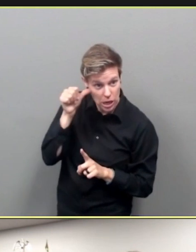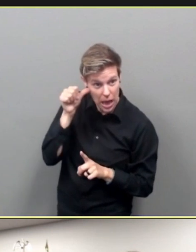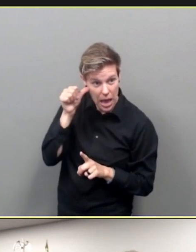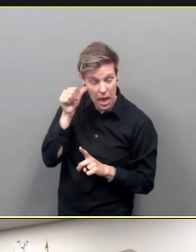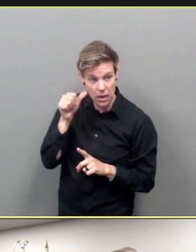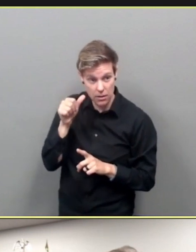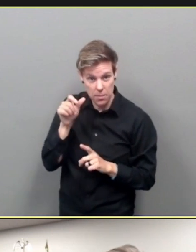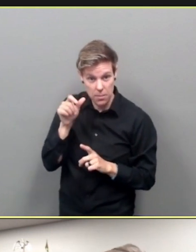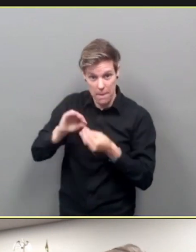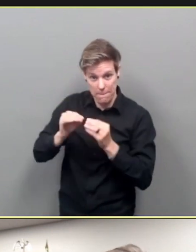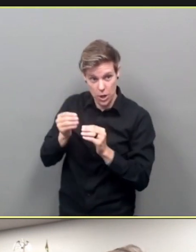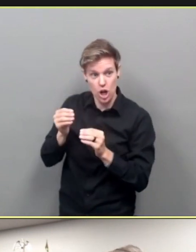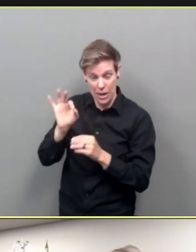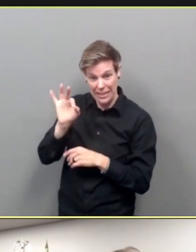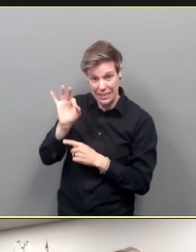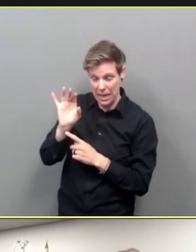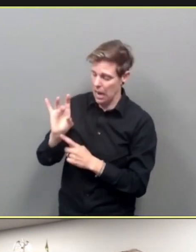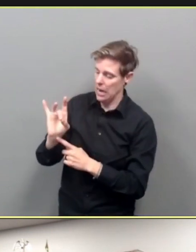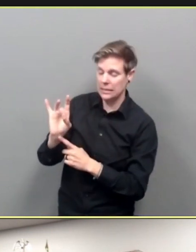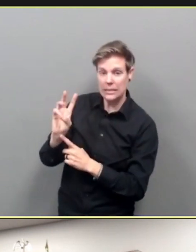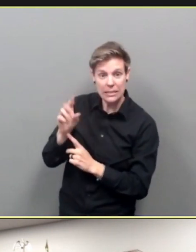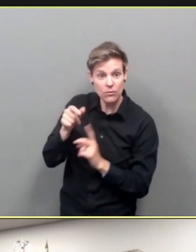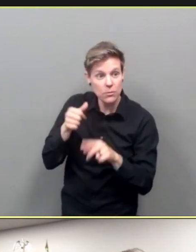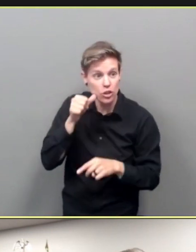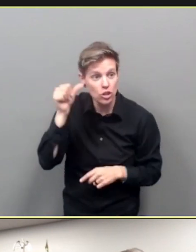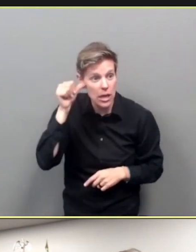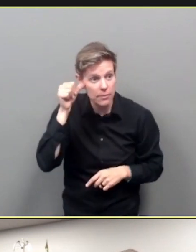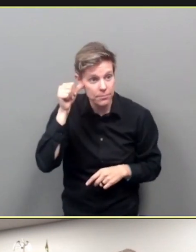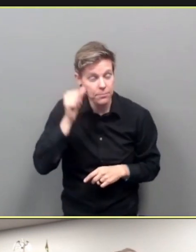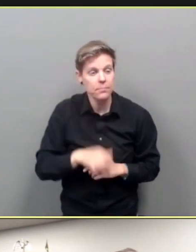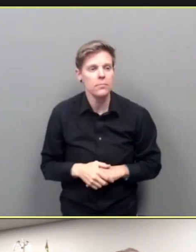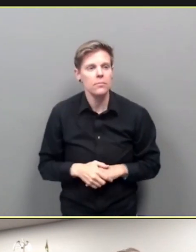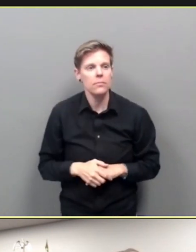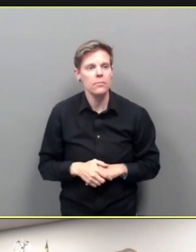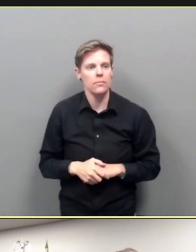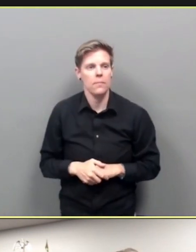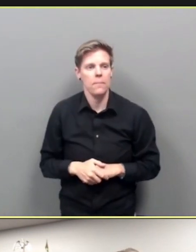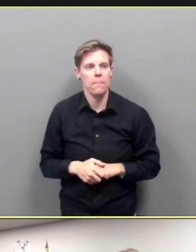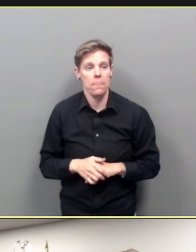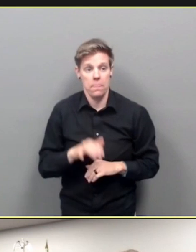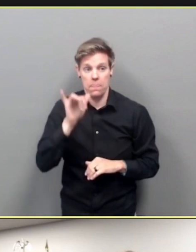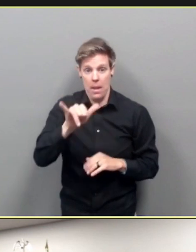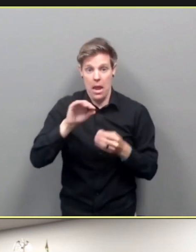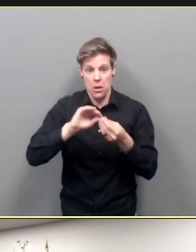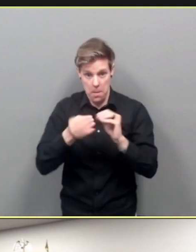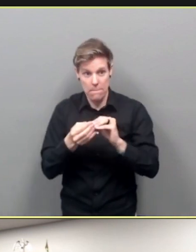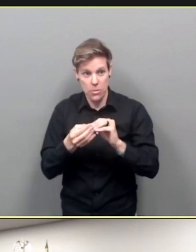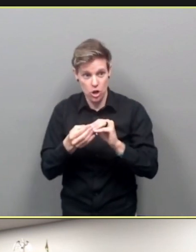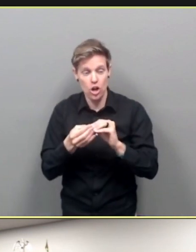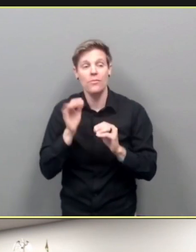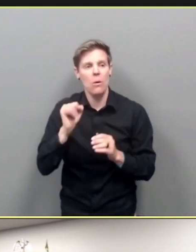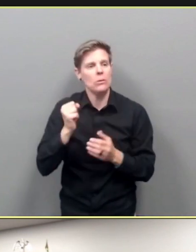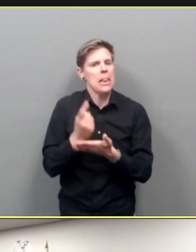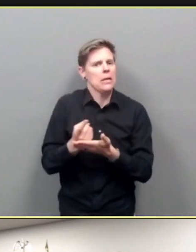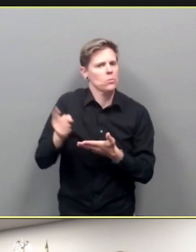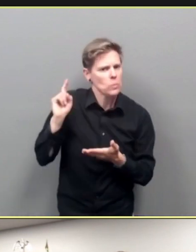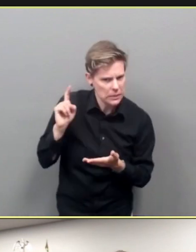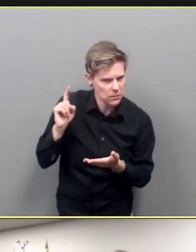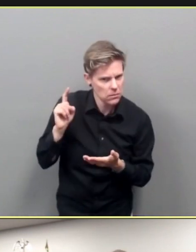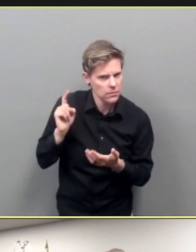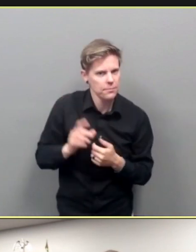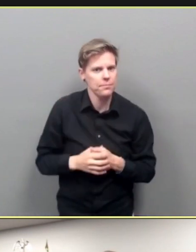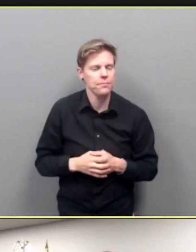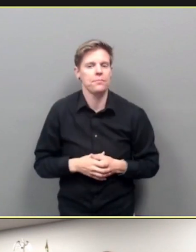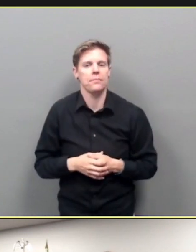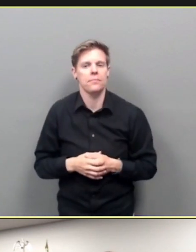No, we're not that big of a state, but great question. It was last week, the last calendar week. And yeah,